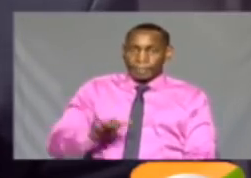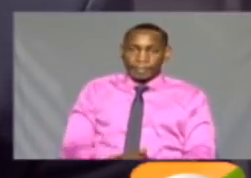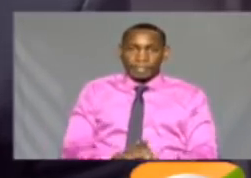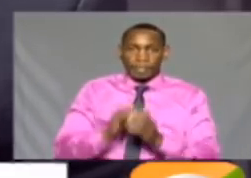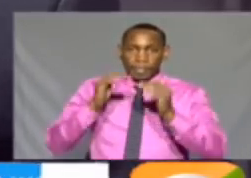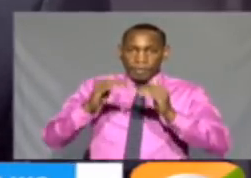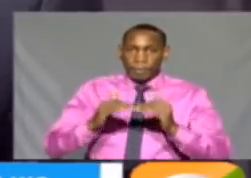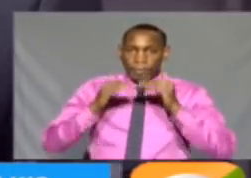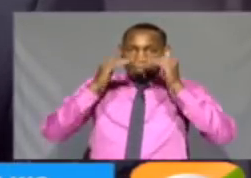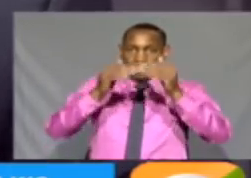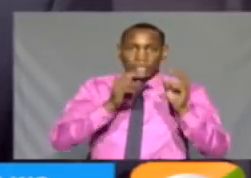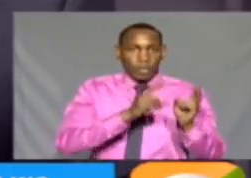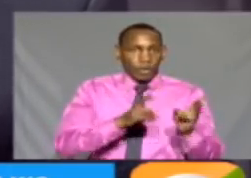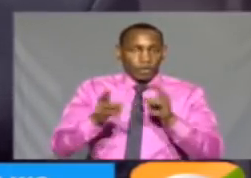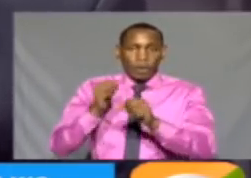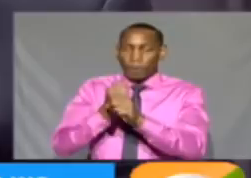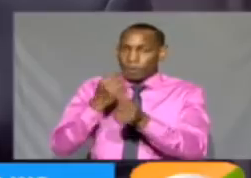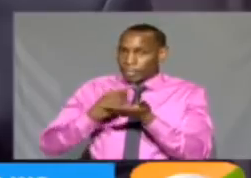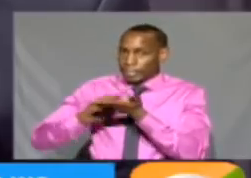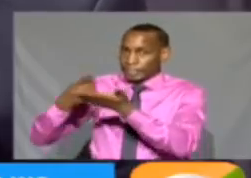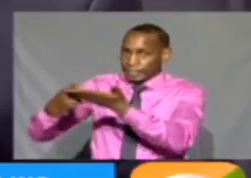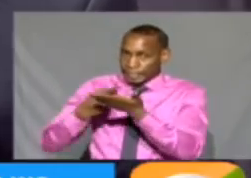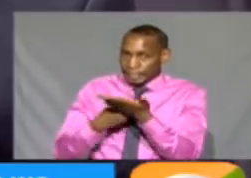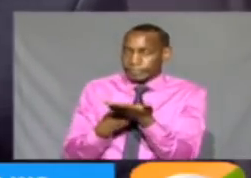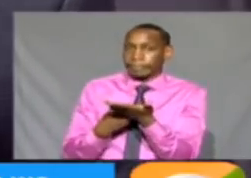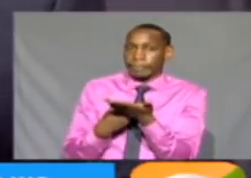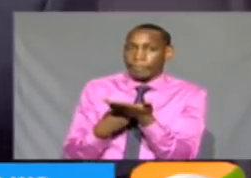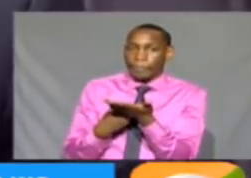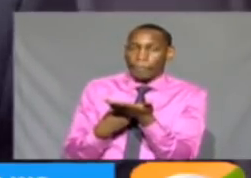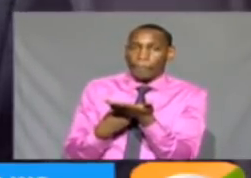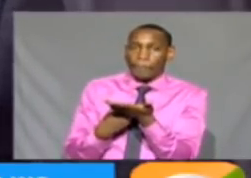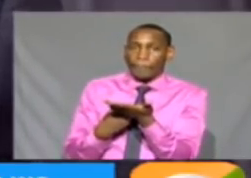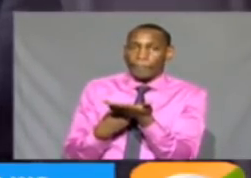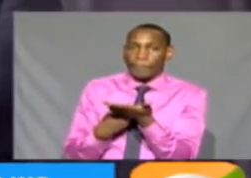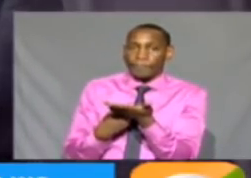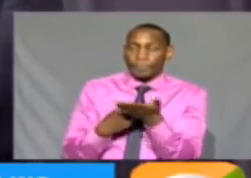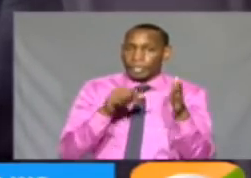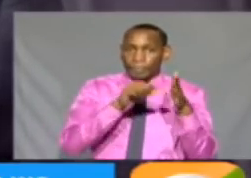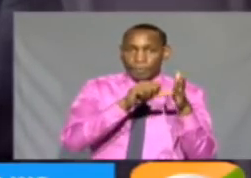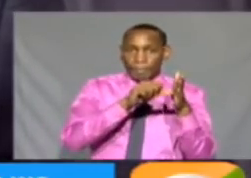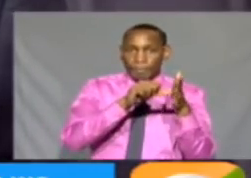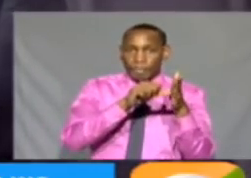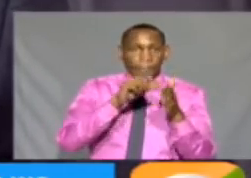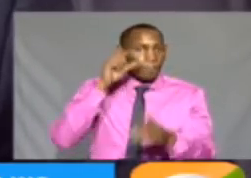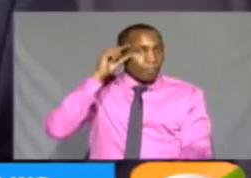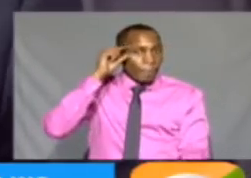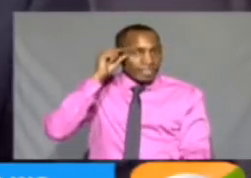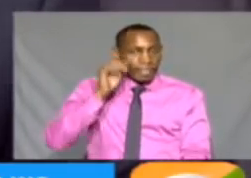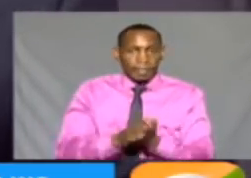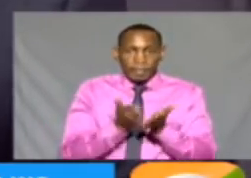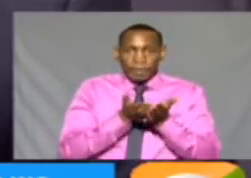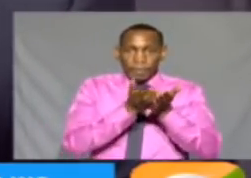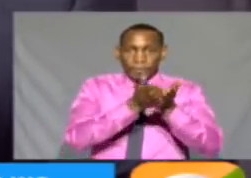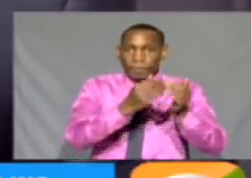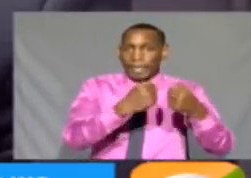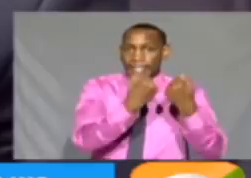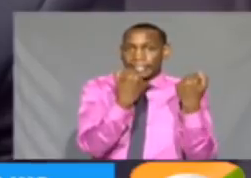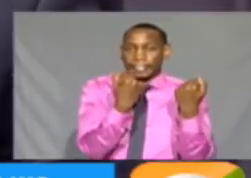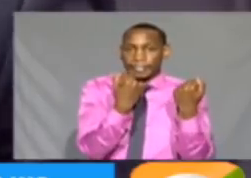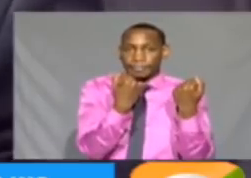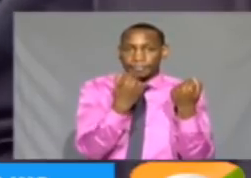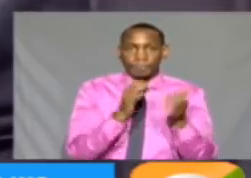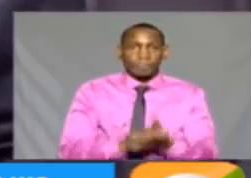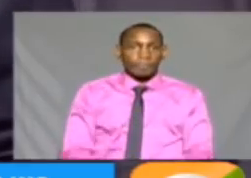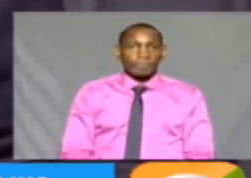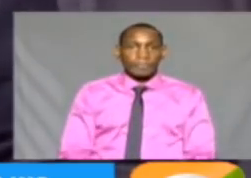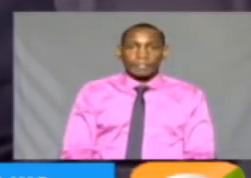adjourned normal business to discuss the disaster in Mombasa, the ferry disaster. You see,